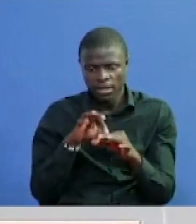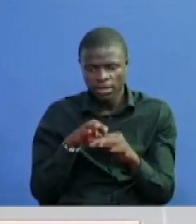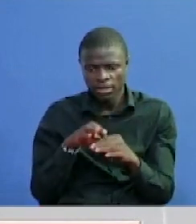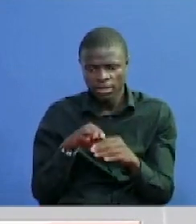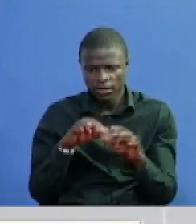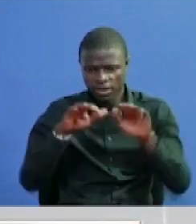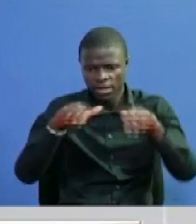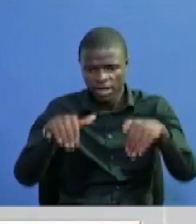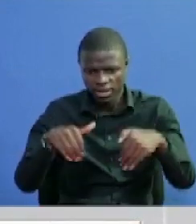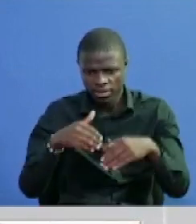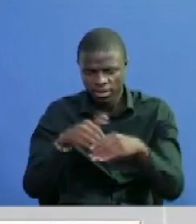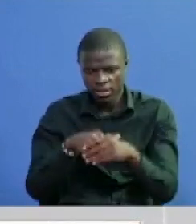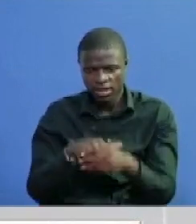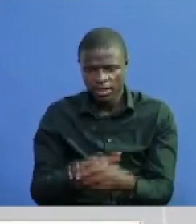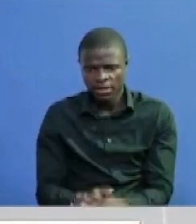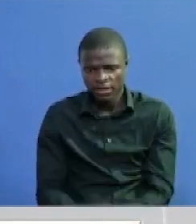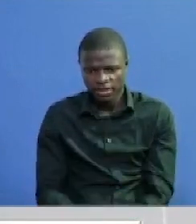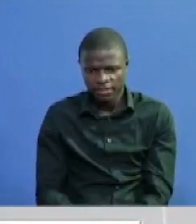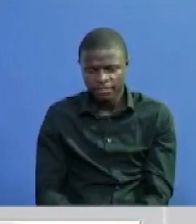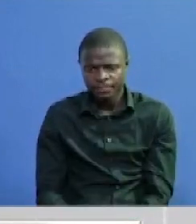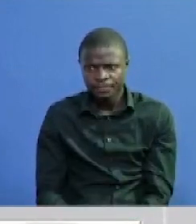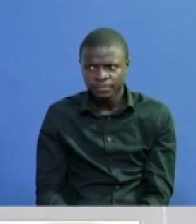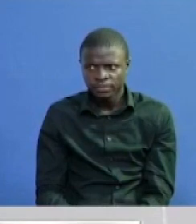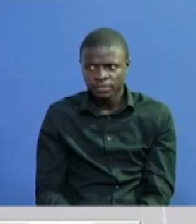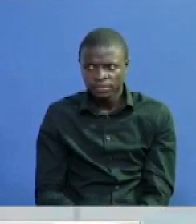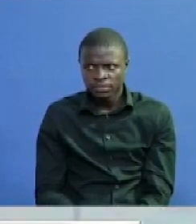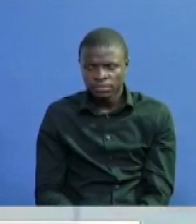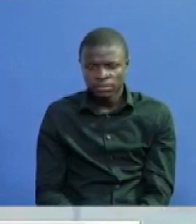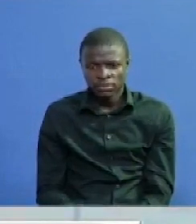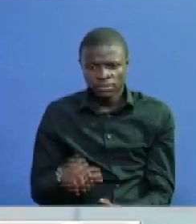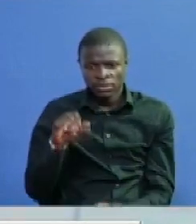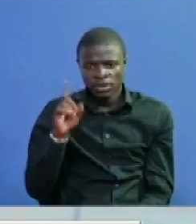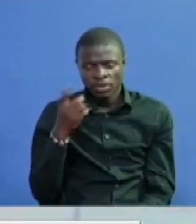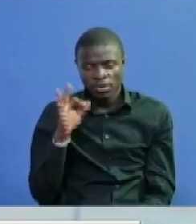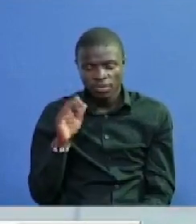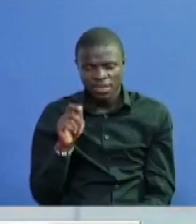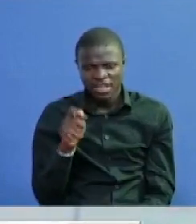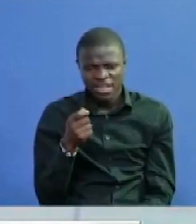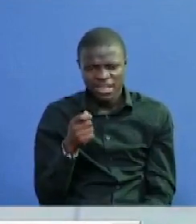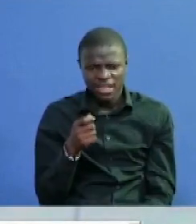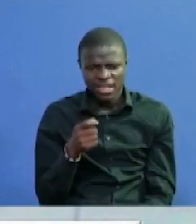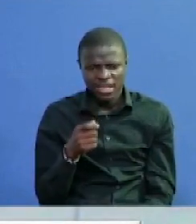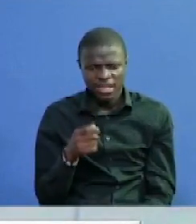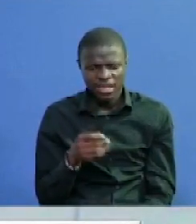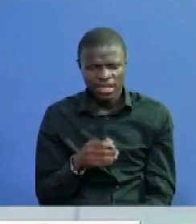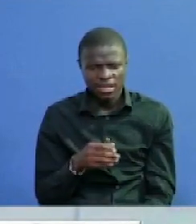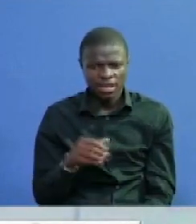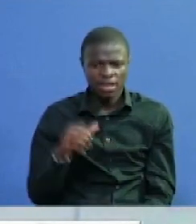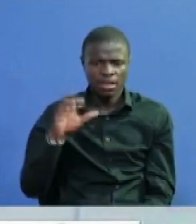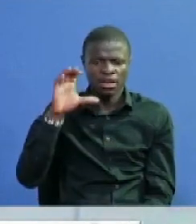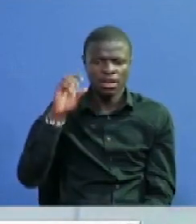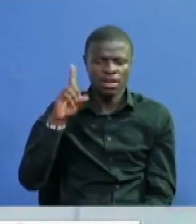the reconstitution of REBC? Yes, it is one of the key elements of